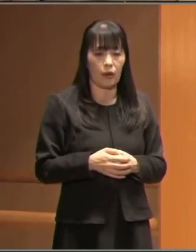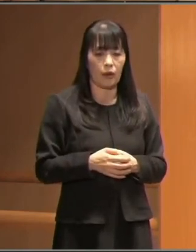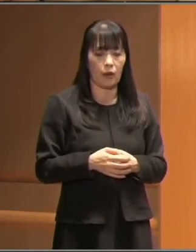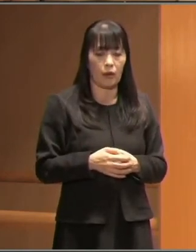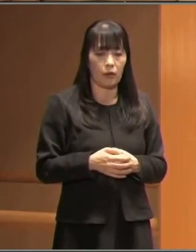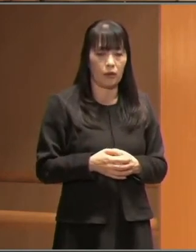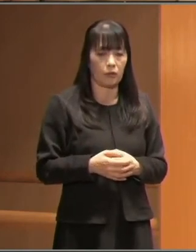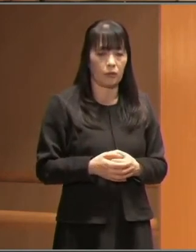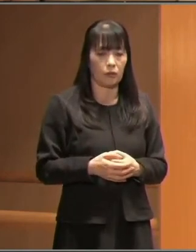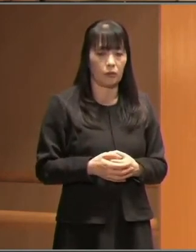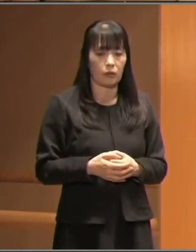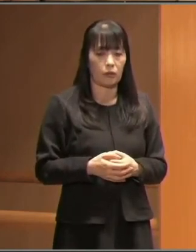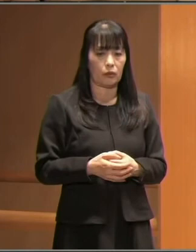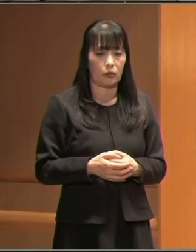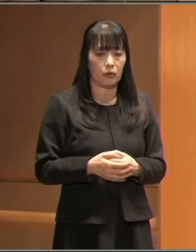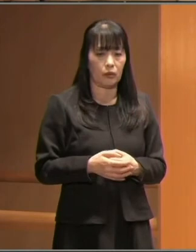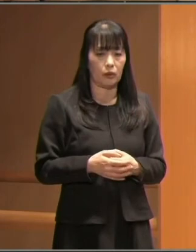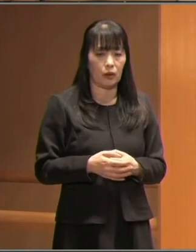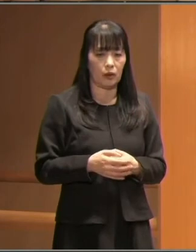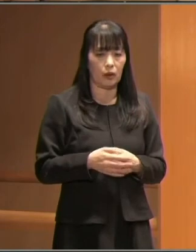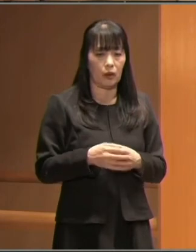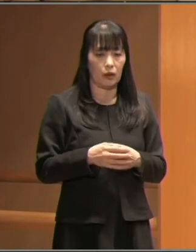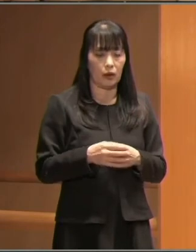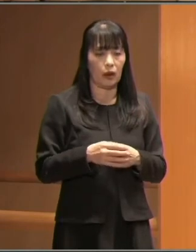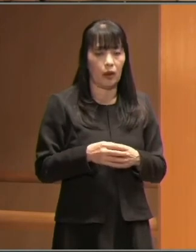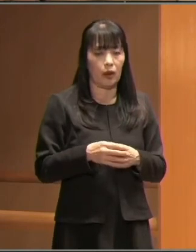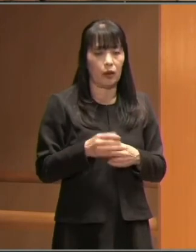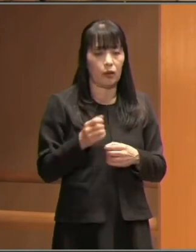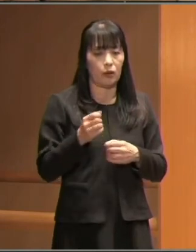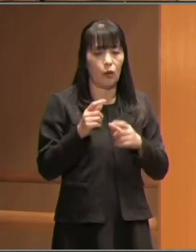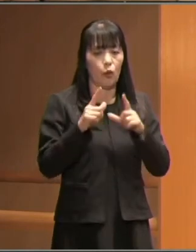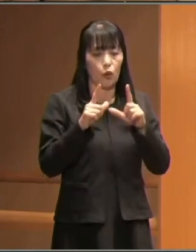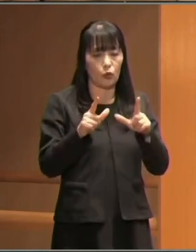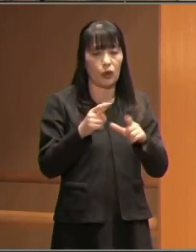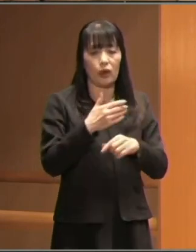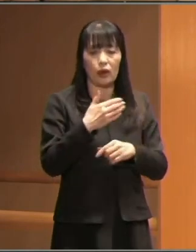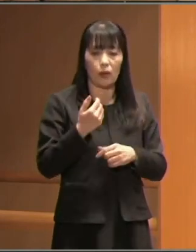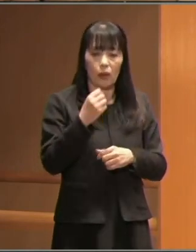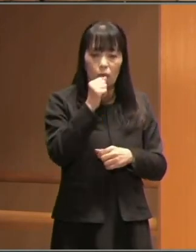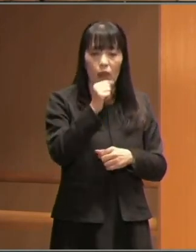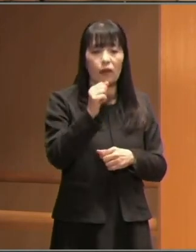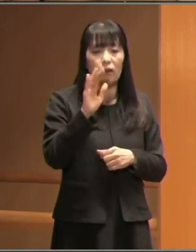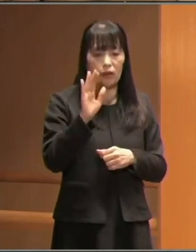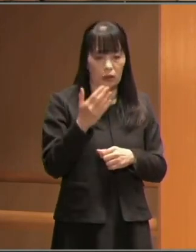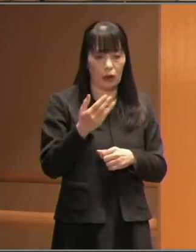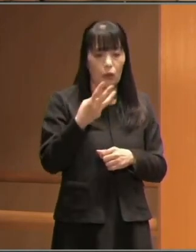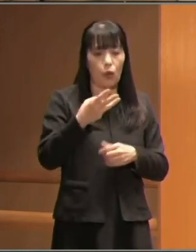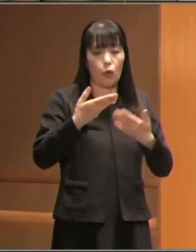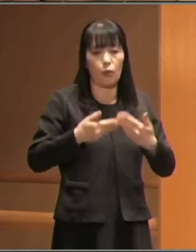to make the paper from the paper bush, and